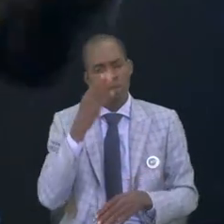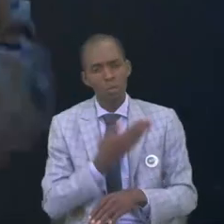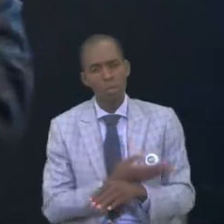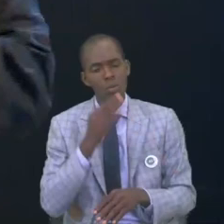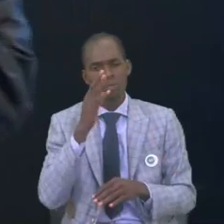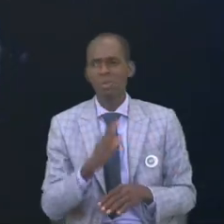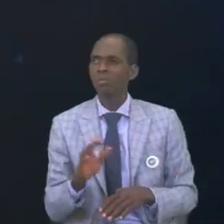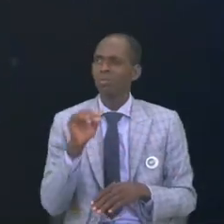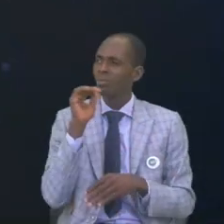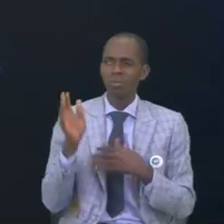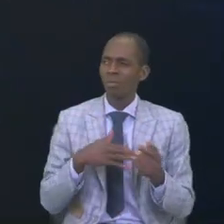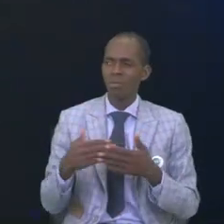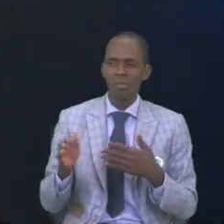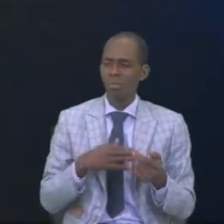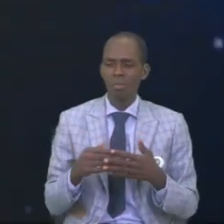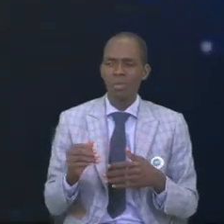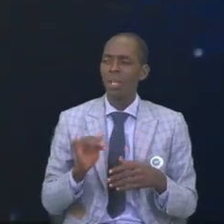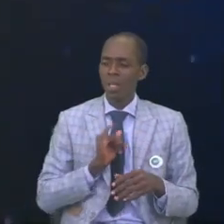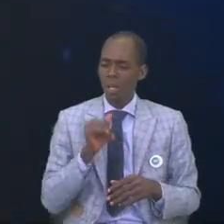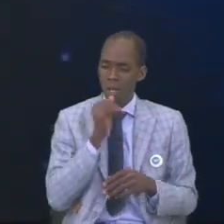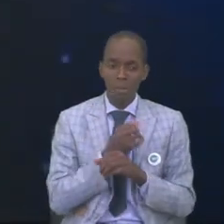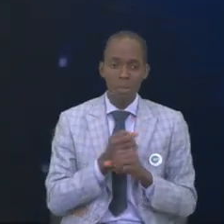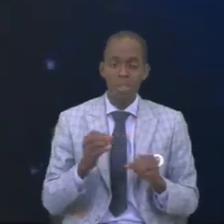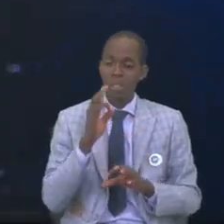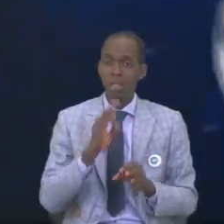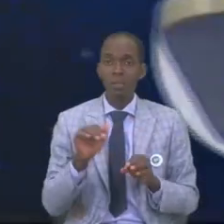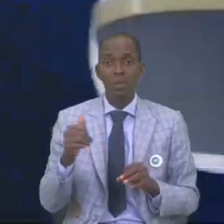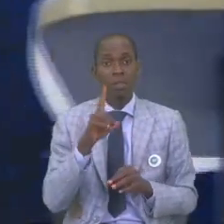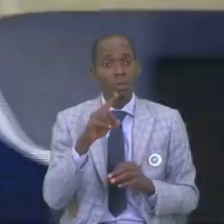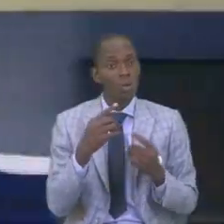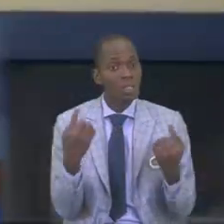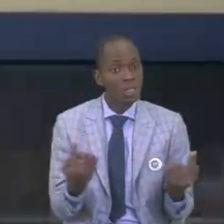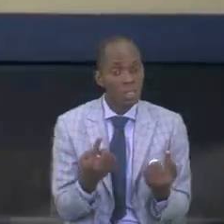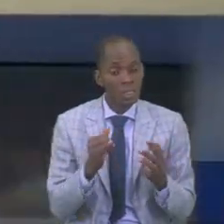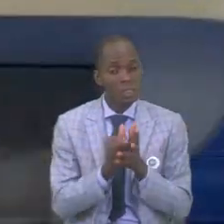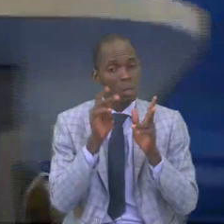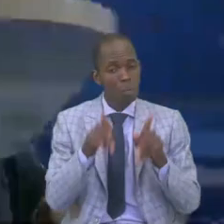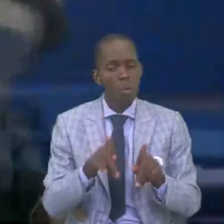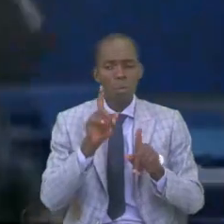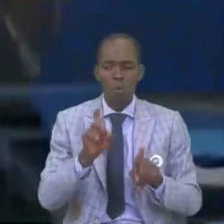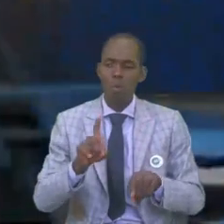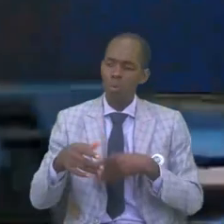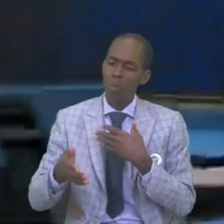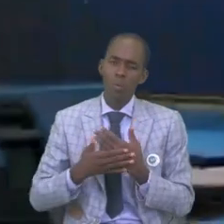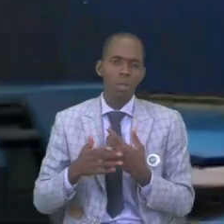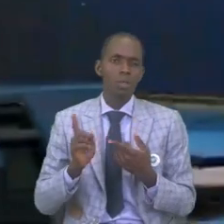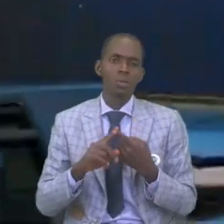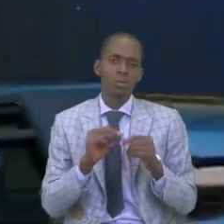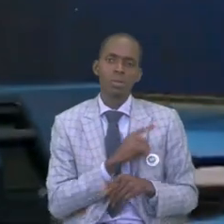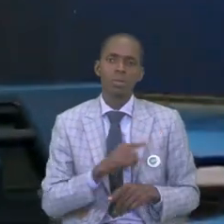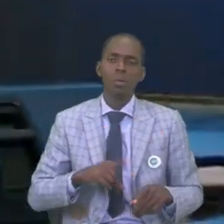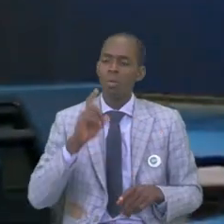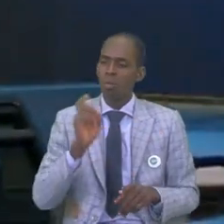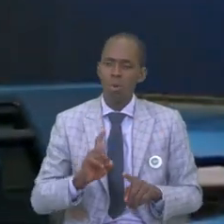I'm saved, I'm saved. Said no. If any man sin, he must go back to the Lord. He must go back to